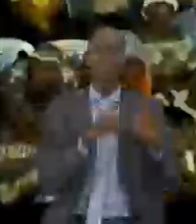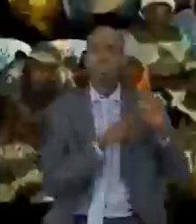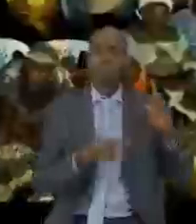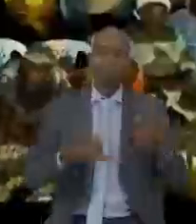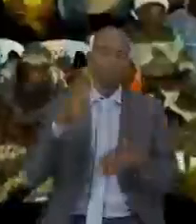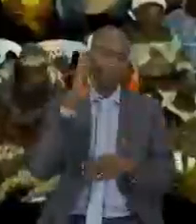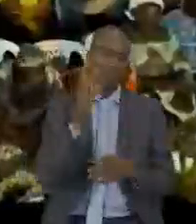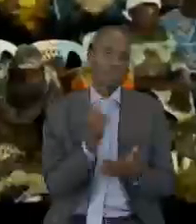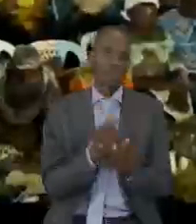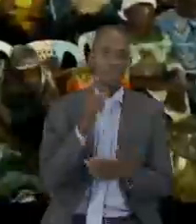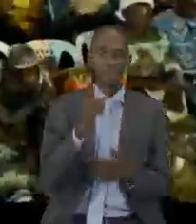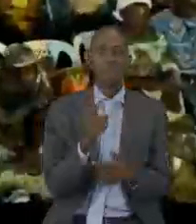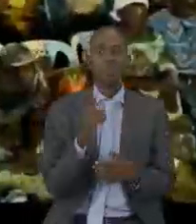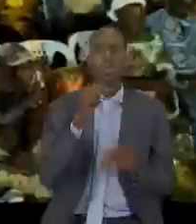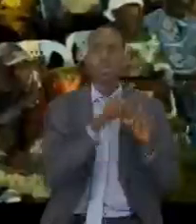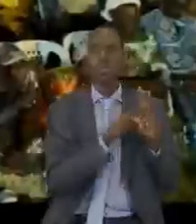before you there.